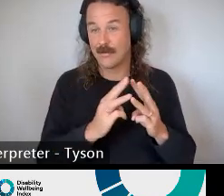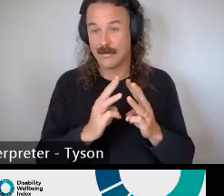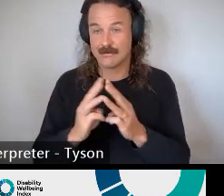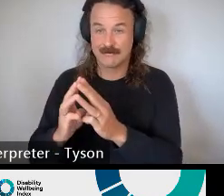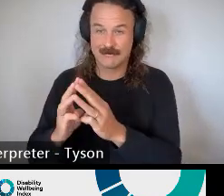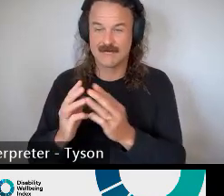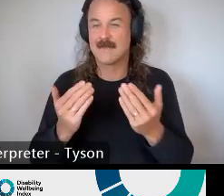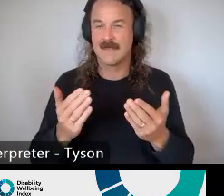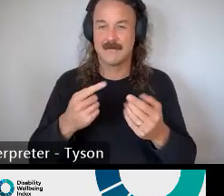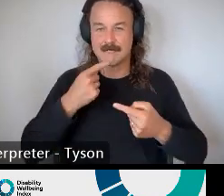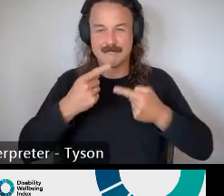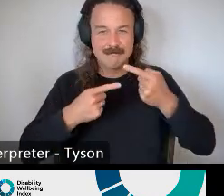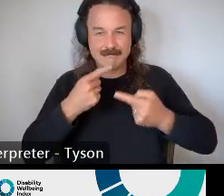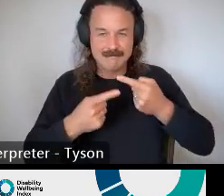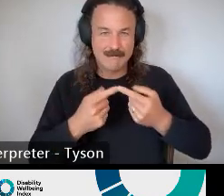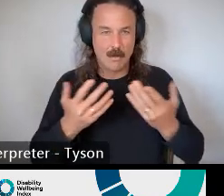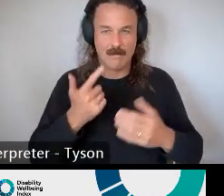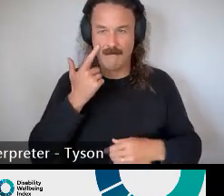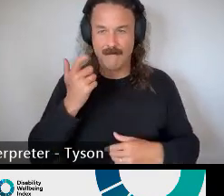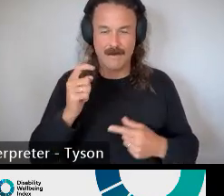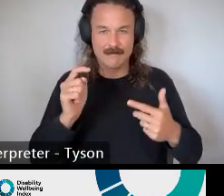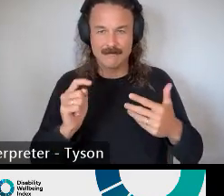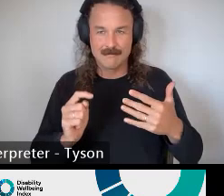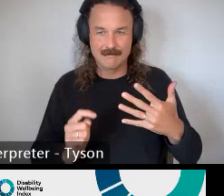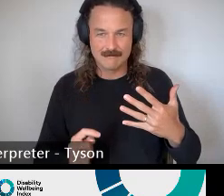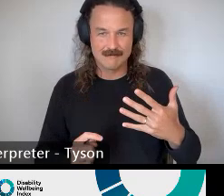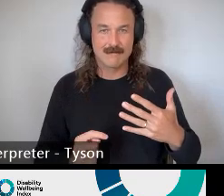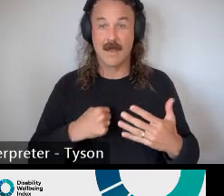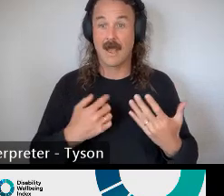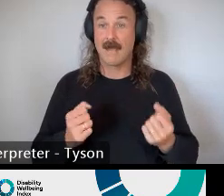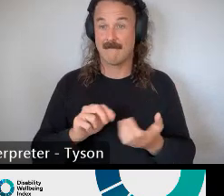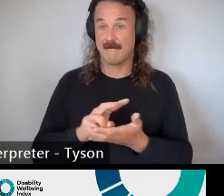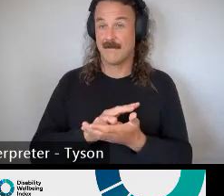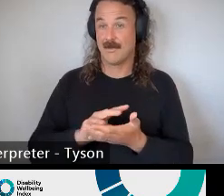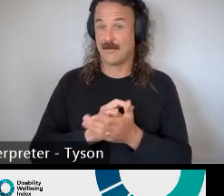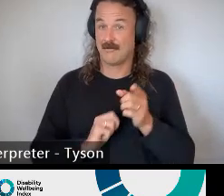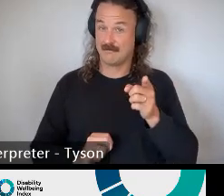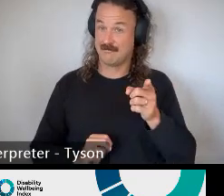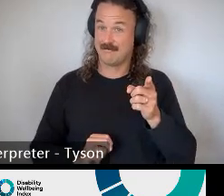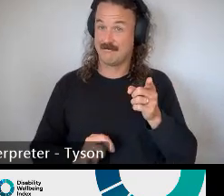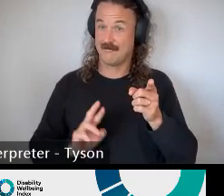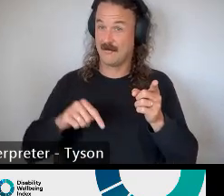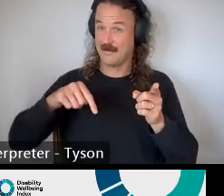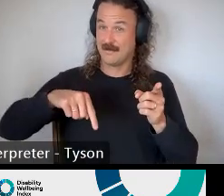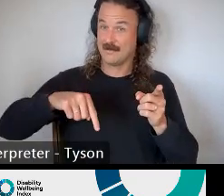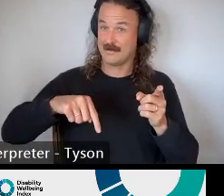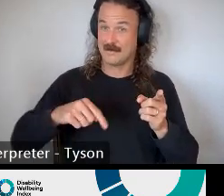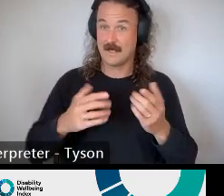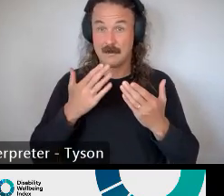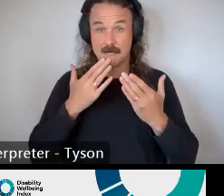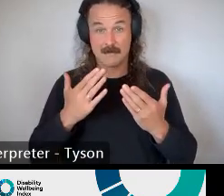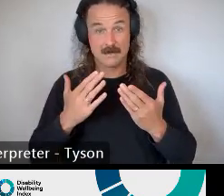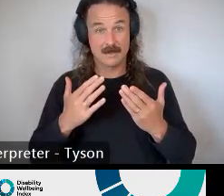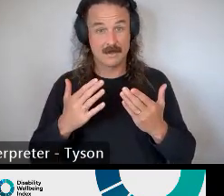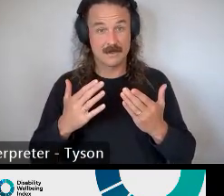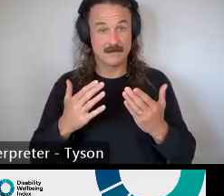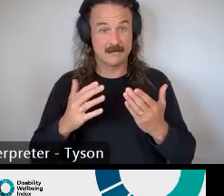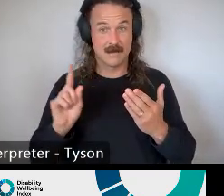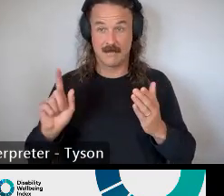walkthrough. I already have a pre-recorded video for this actually. Can you please play the video again?